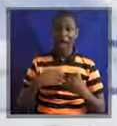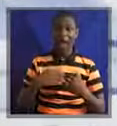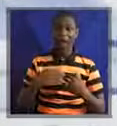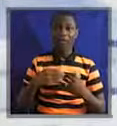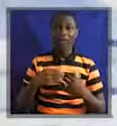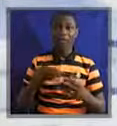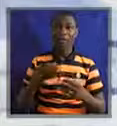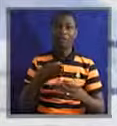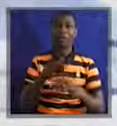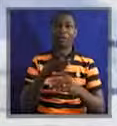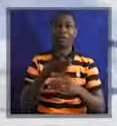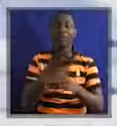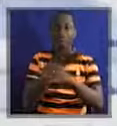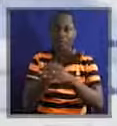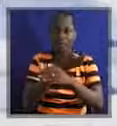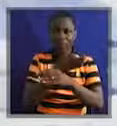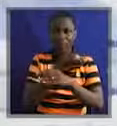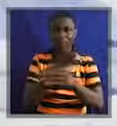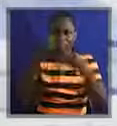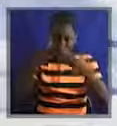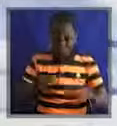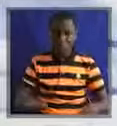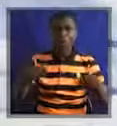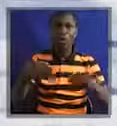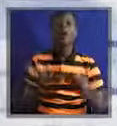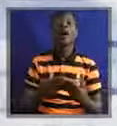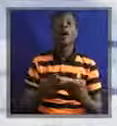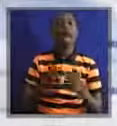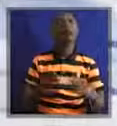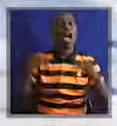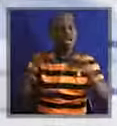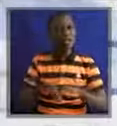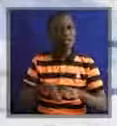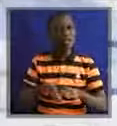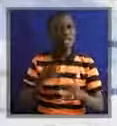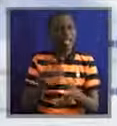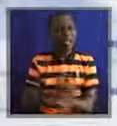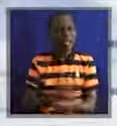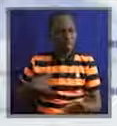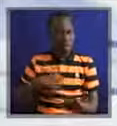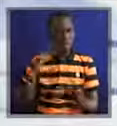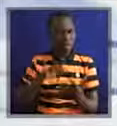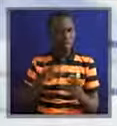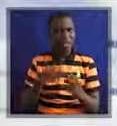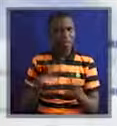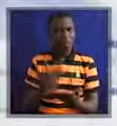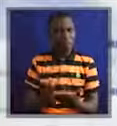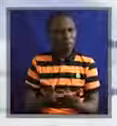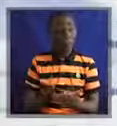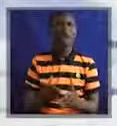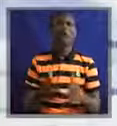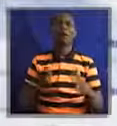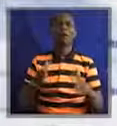interesting adisua kase a me no e hwe it be patcho tienu yie papa na